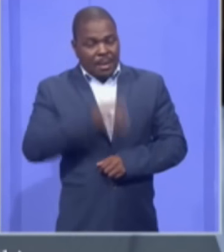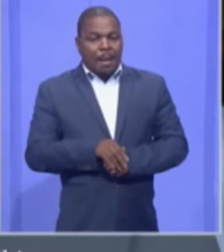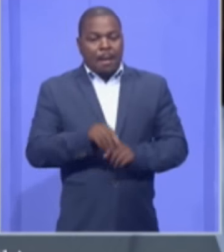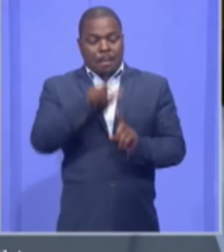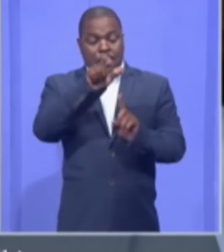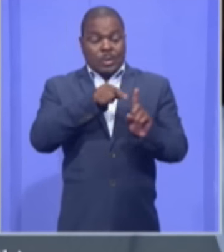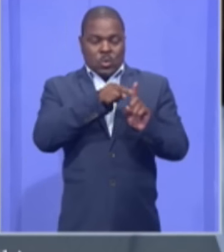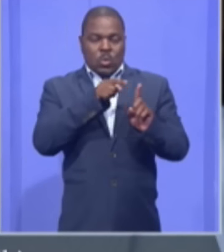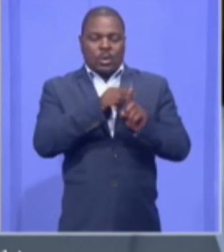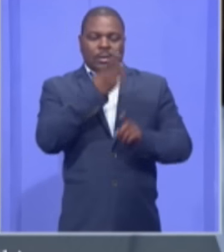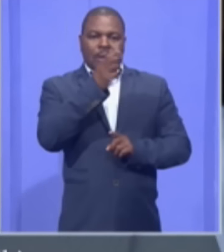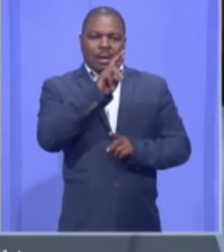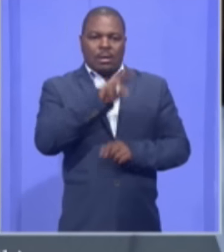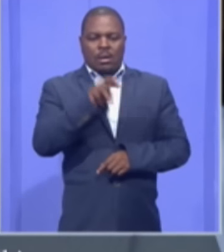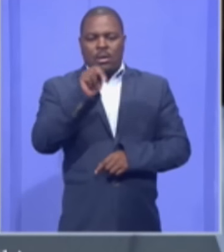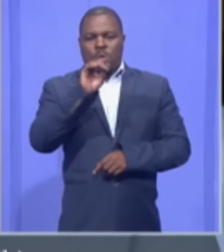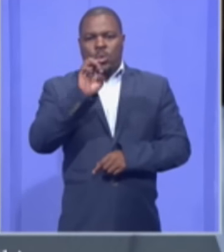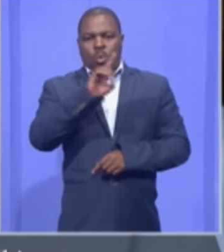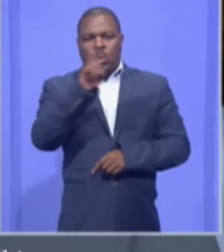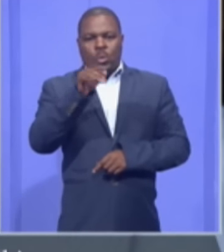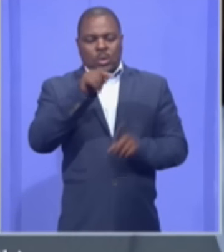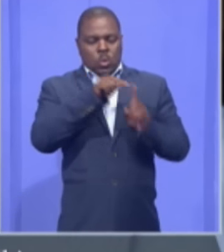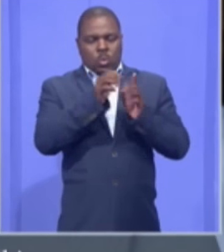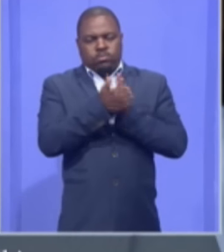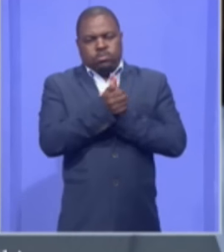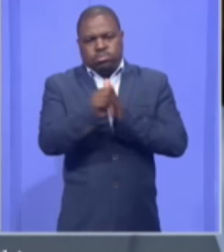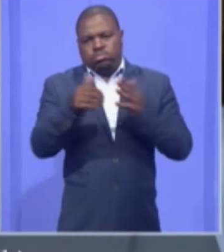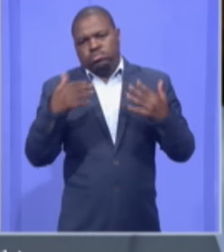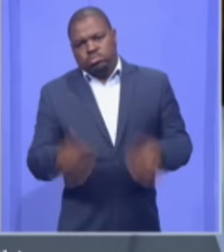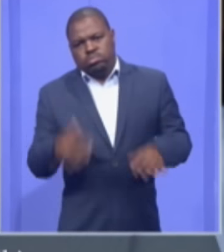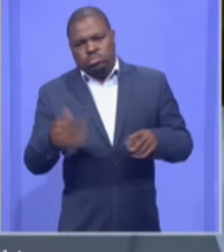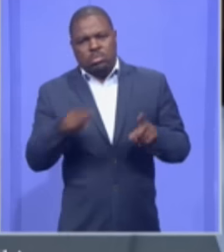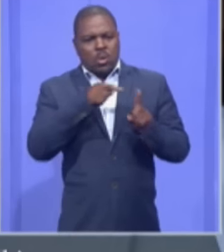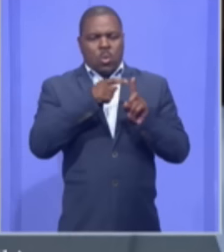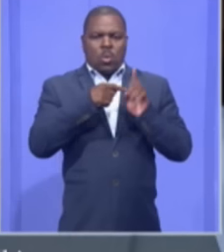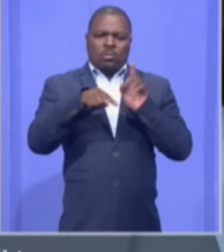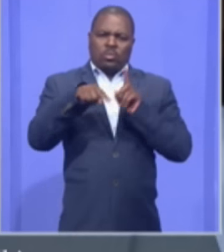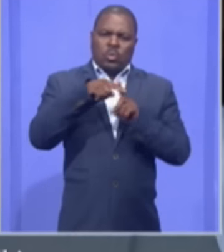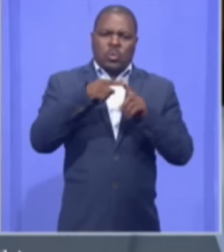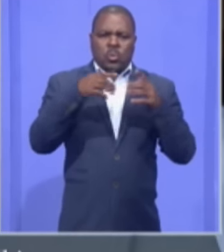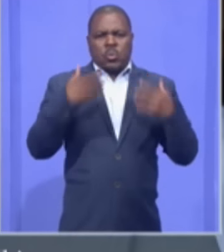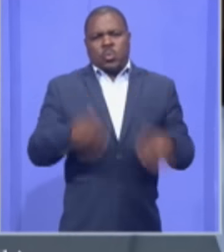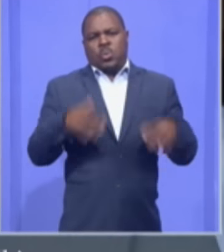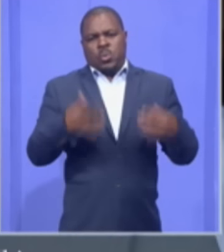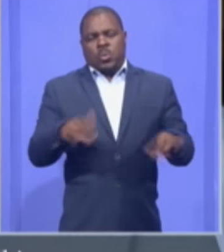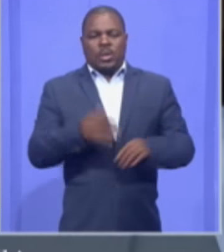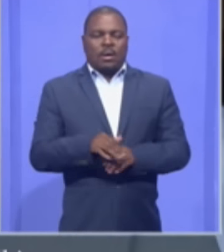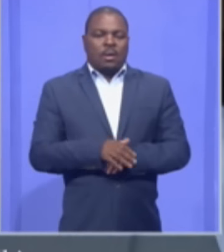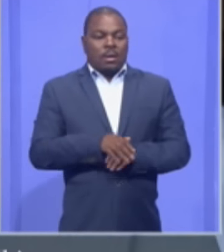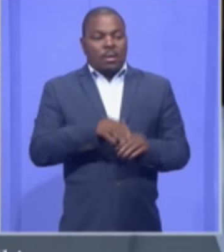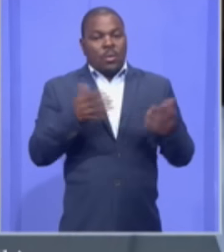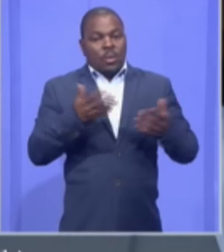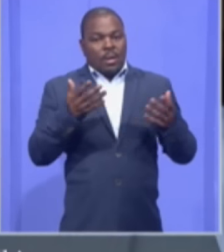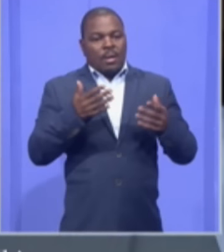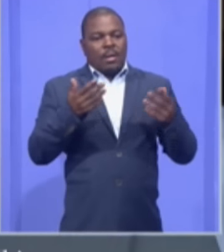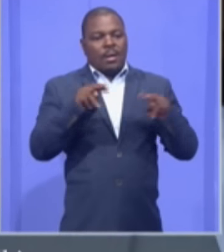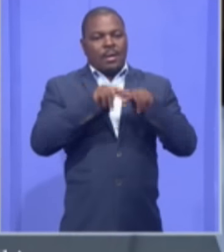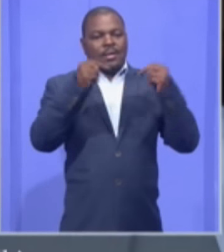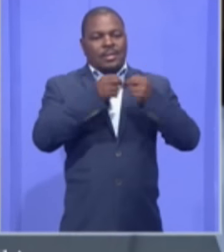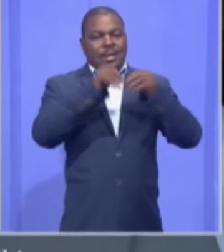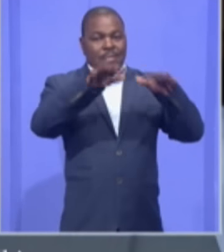tshwana le Dr. Ndlozi ke yo a leng talented kudu ebile le boikemišetši ba gage as an oversight player ka kwa go the national